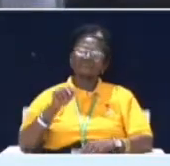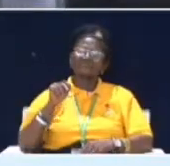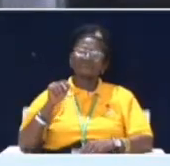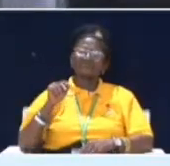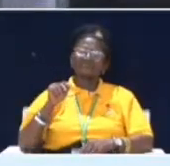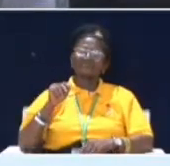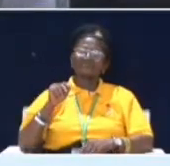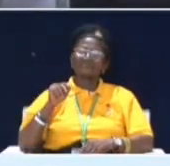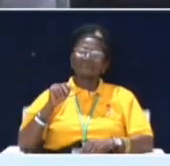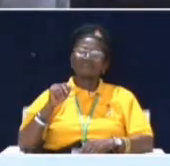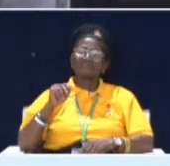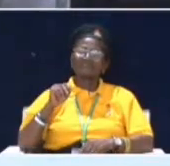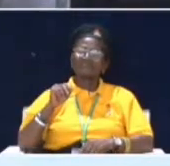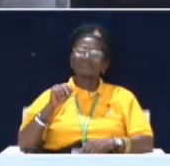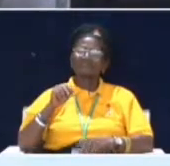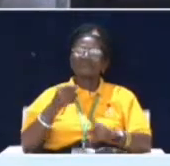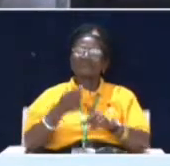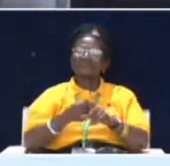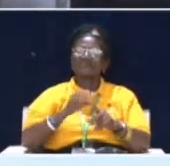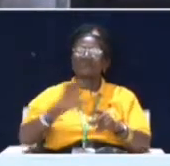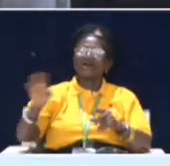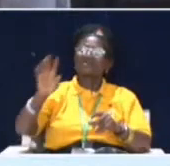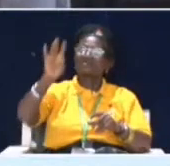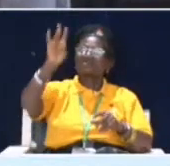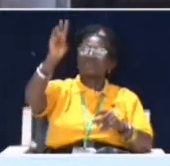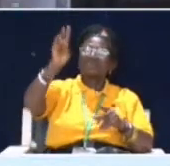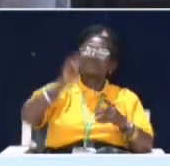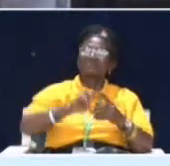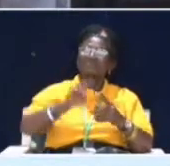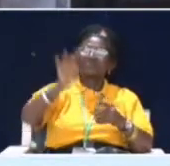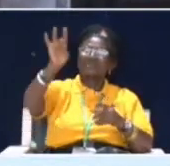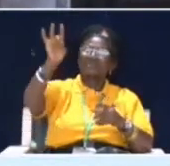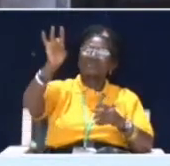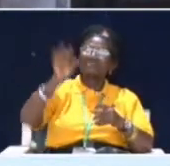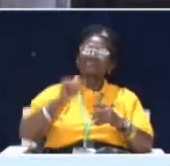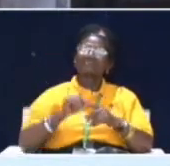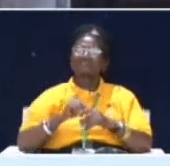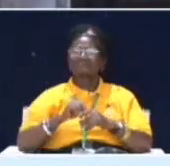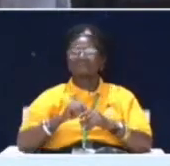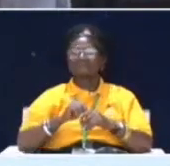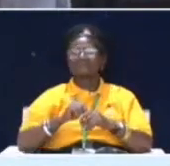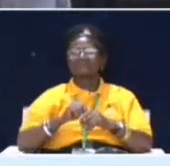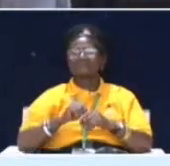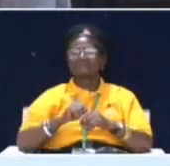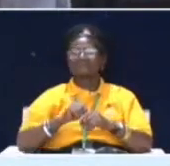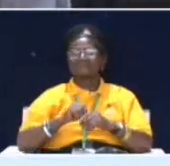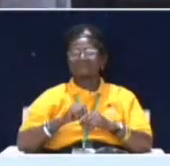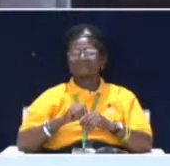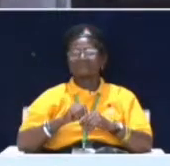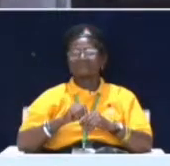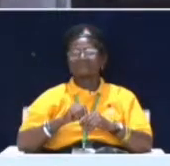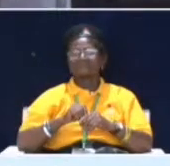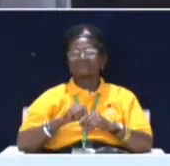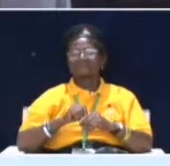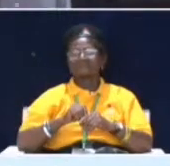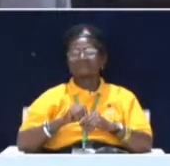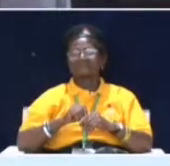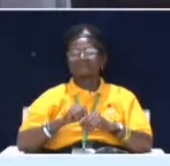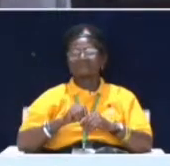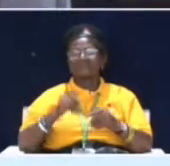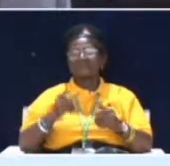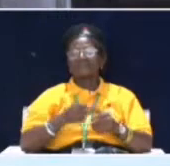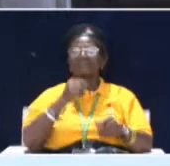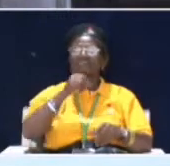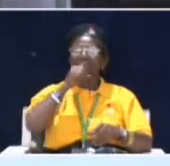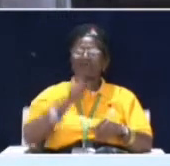ikeji. From verse 7 to 8. Lati ese ikeje si ikejo. 1